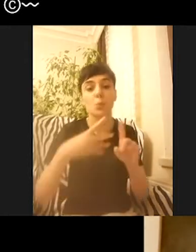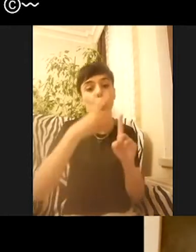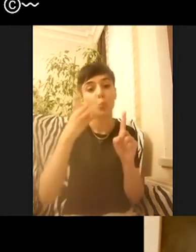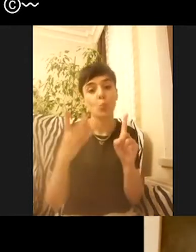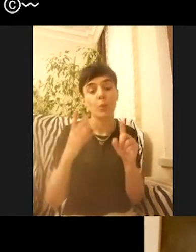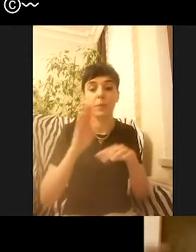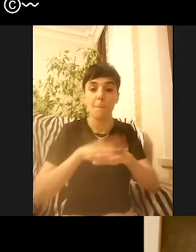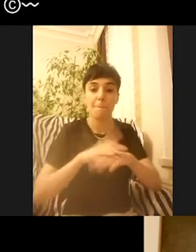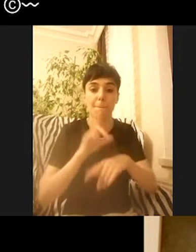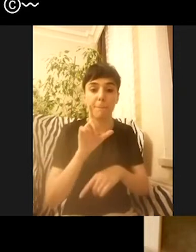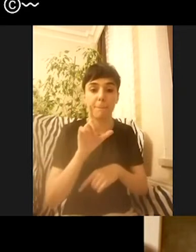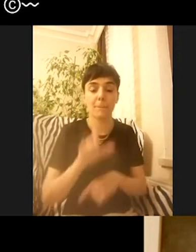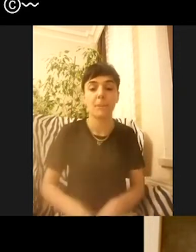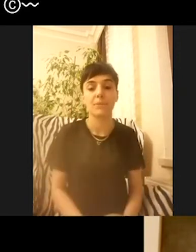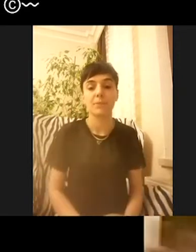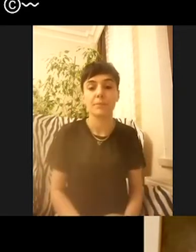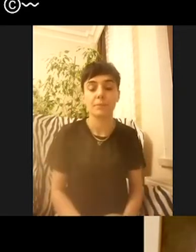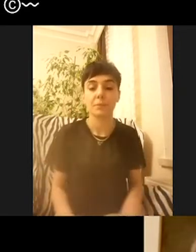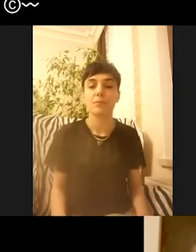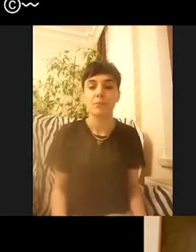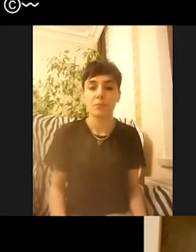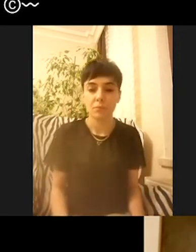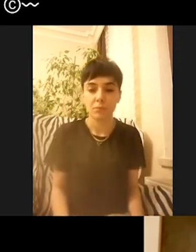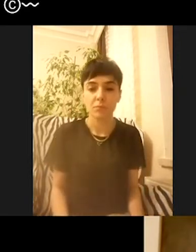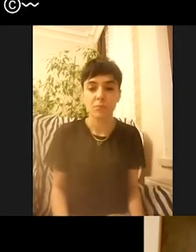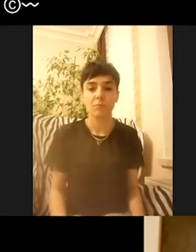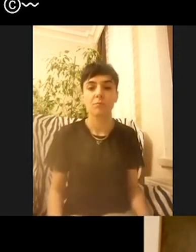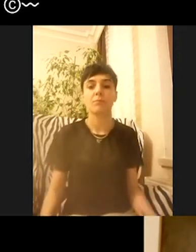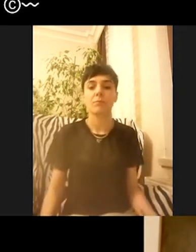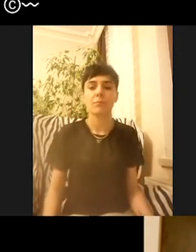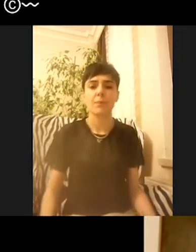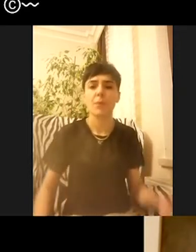not fight, but repel against the bias in the way we love.